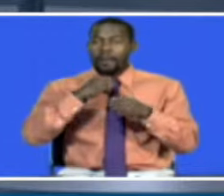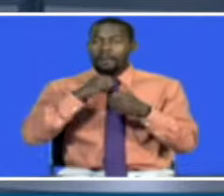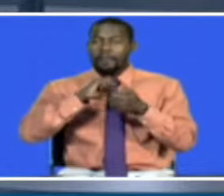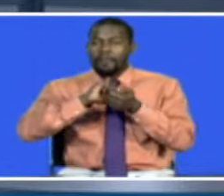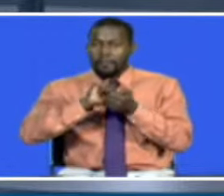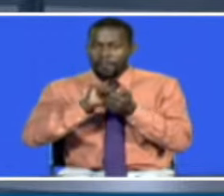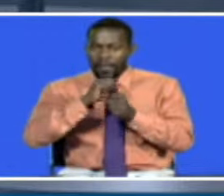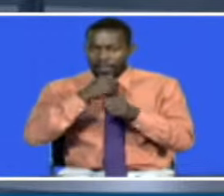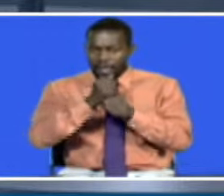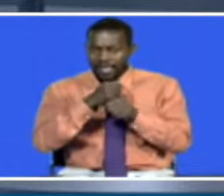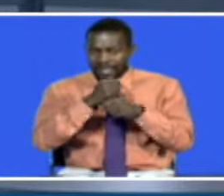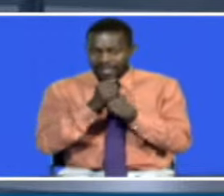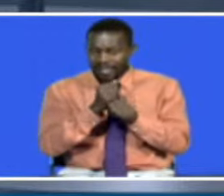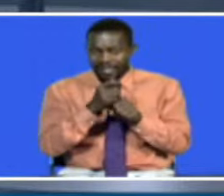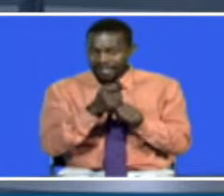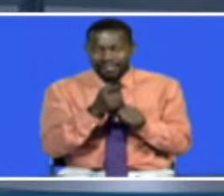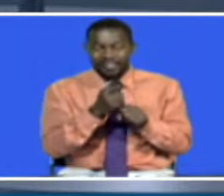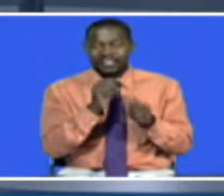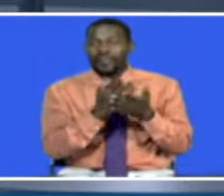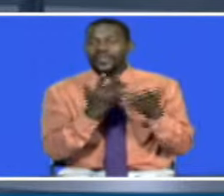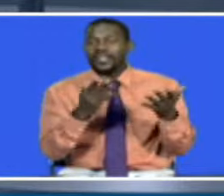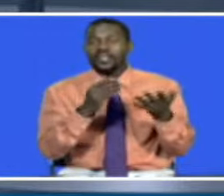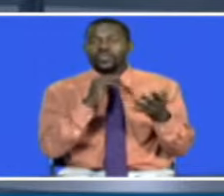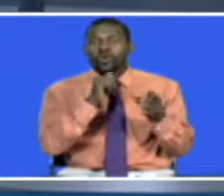near impossibility. Now,